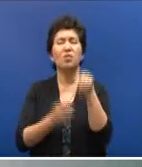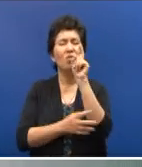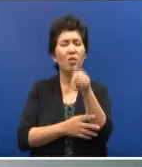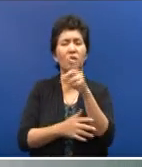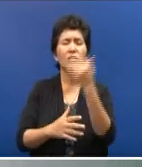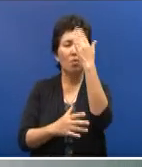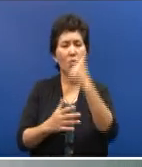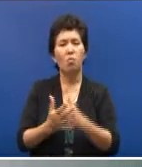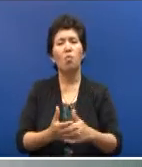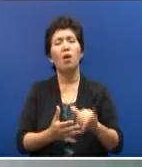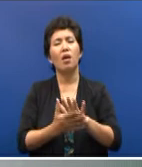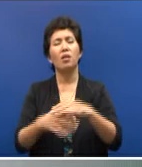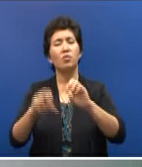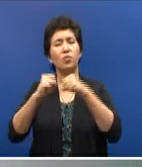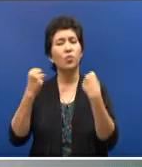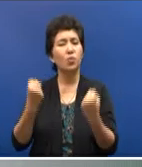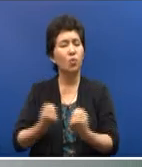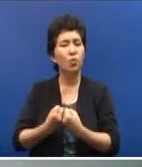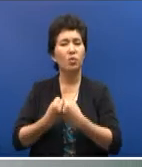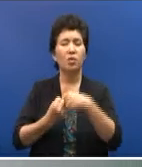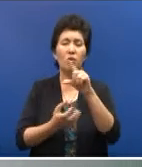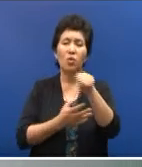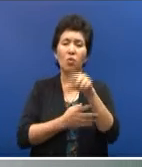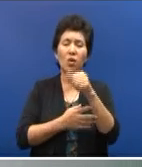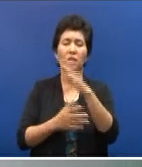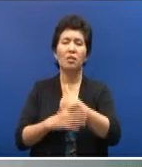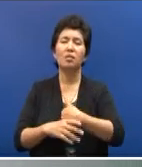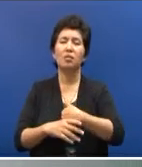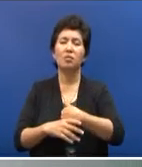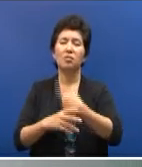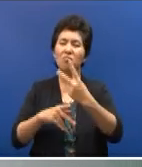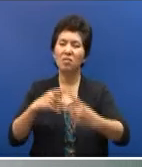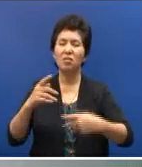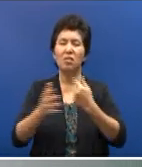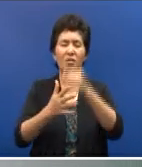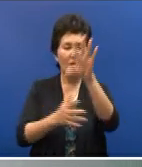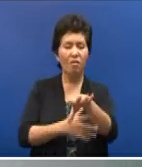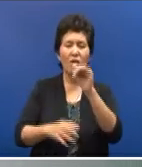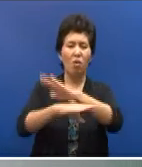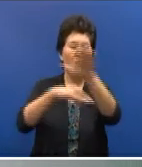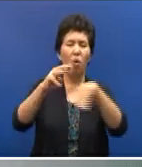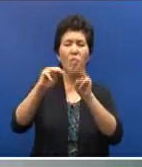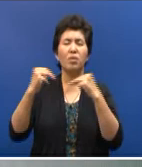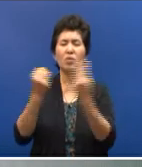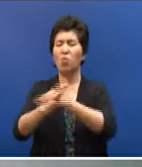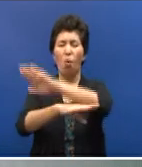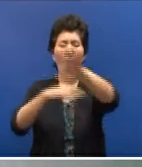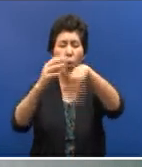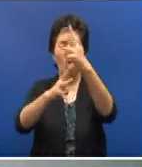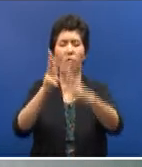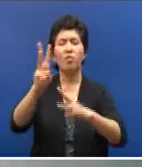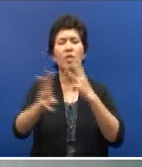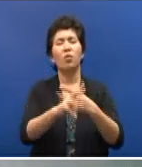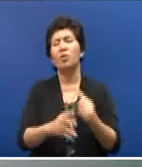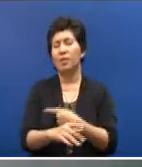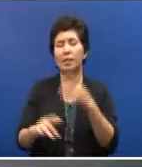inequalities? Okay, why are social inequalities universally found in all societies all over the world? Okay,